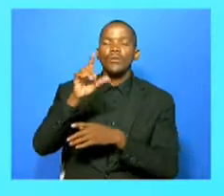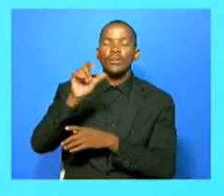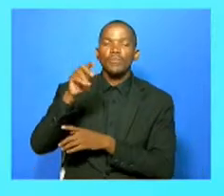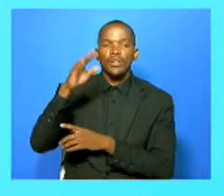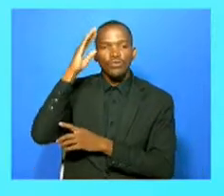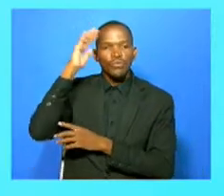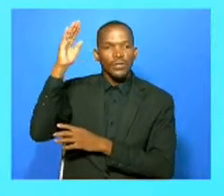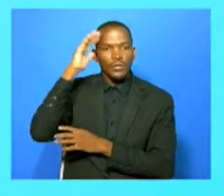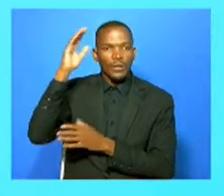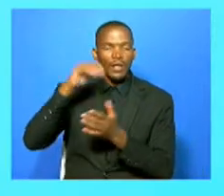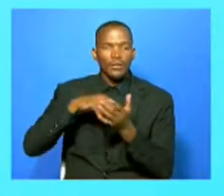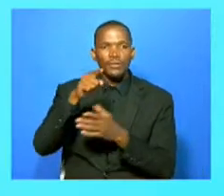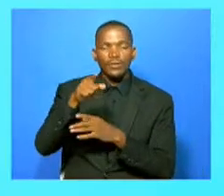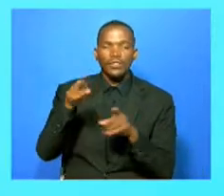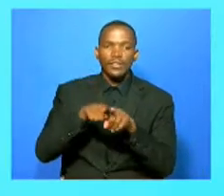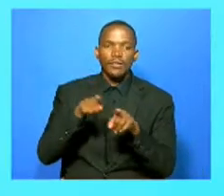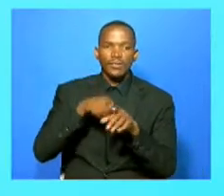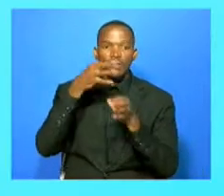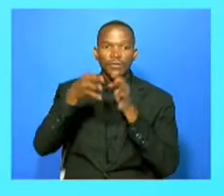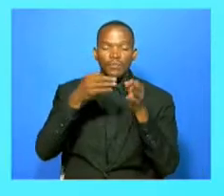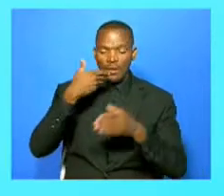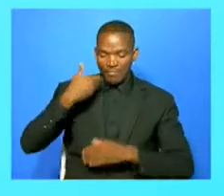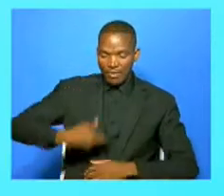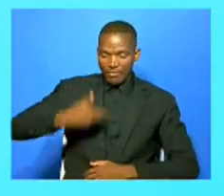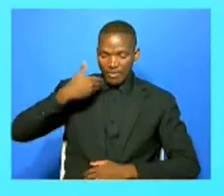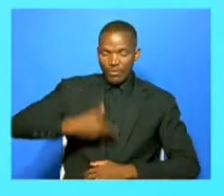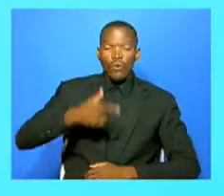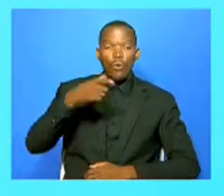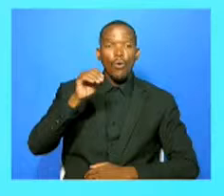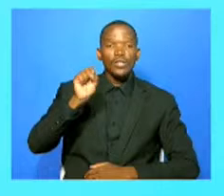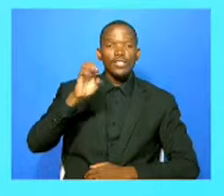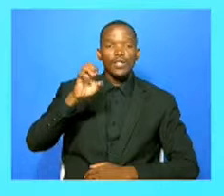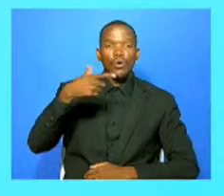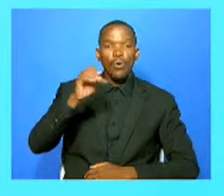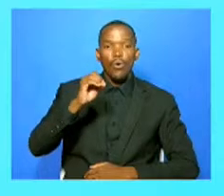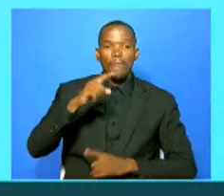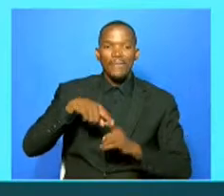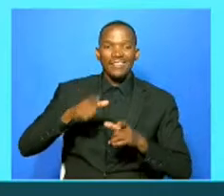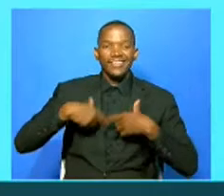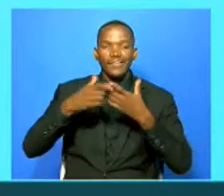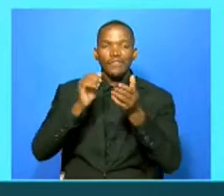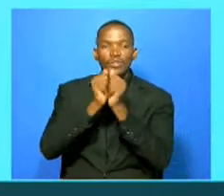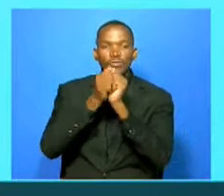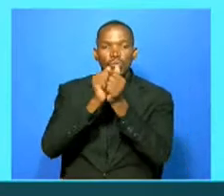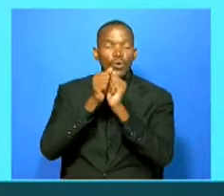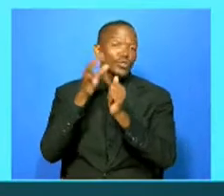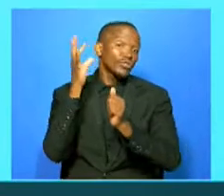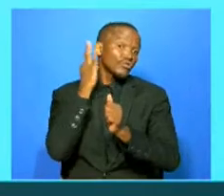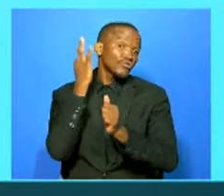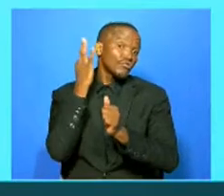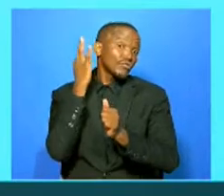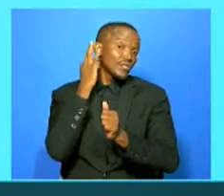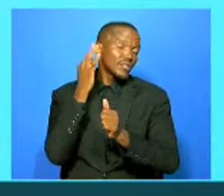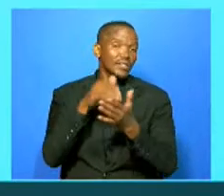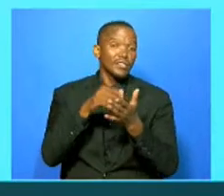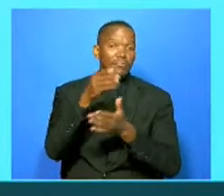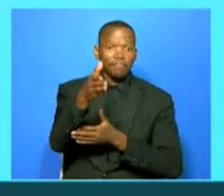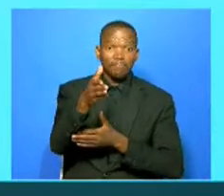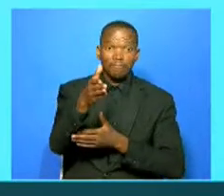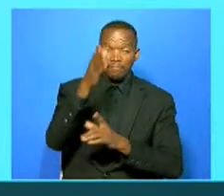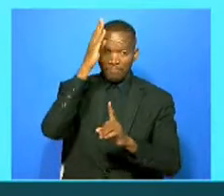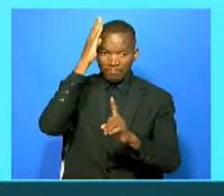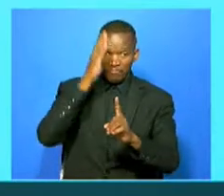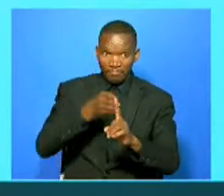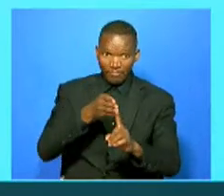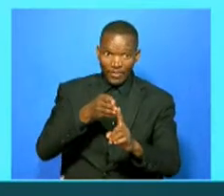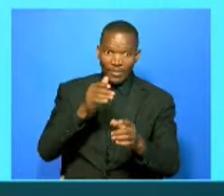ke re madumedumela West Jacks tsa tlhalositse yo fano ke go se gongwe yo tla bang a gonela dikgang tsa metshameko tsa Botswana tonight mme ke gore o lotlhe a